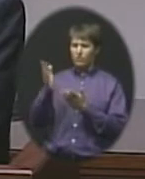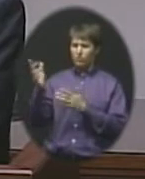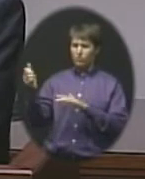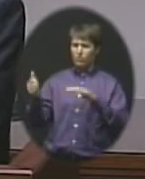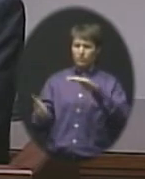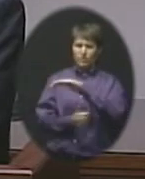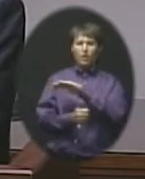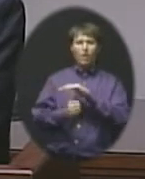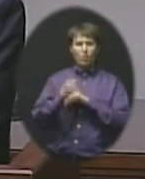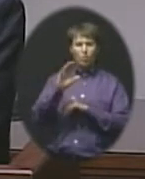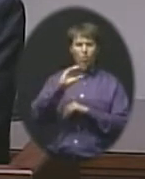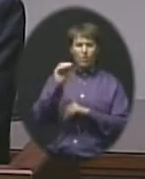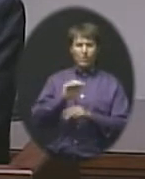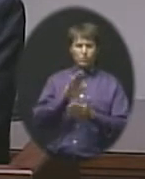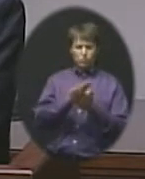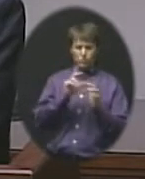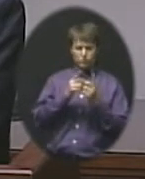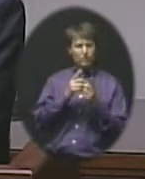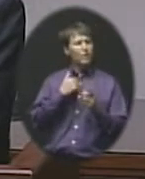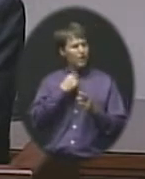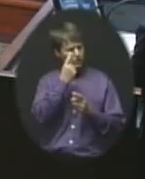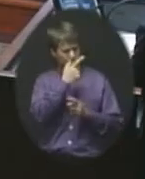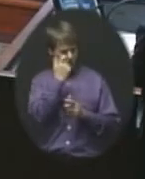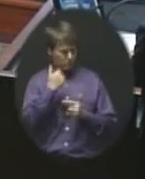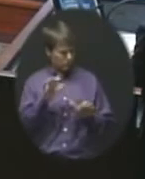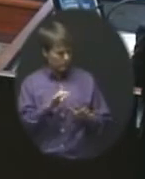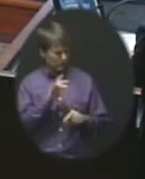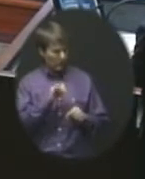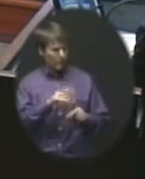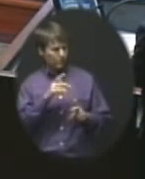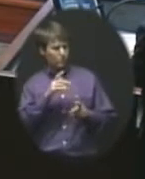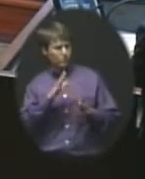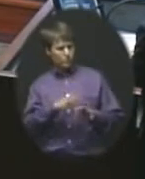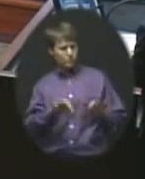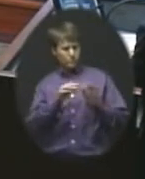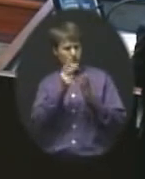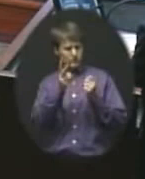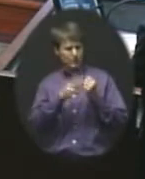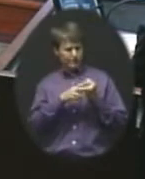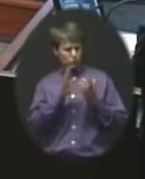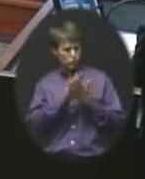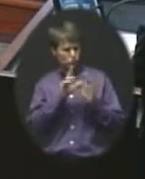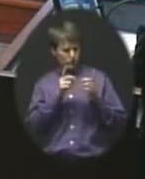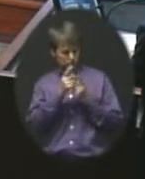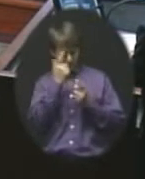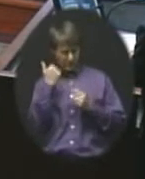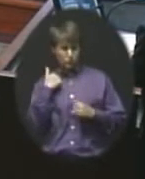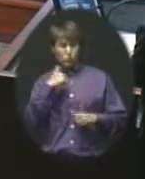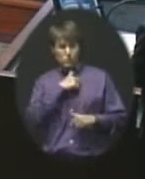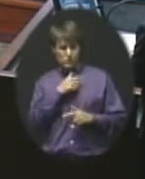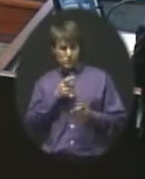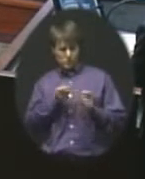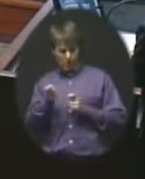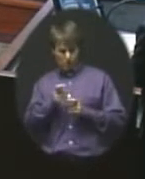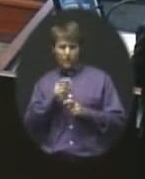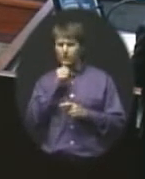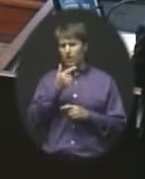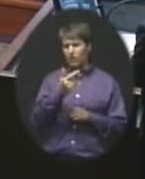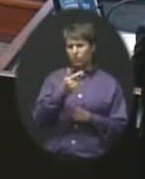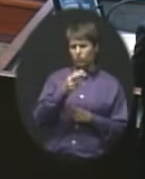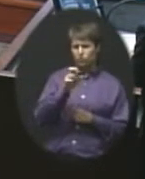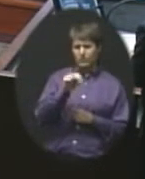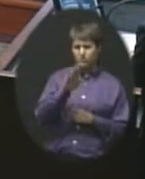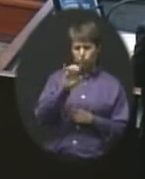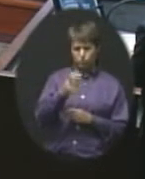the Olathe School District. And I understand by doing so that there's a significant savings to the district by us operating it rather than Greenbush to operate